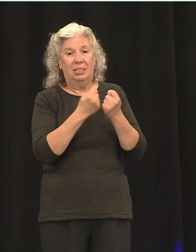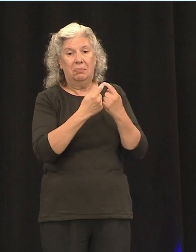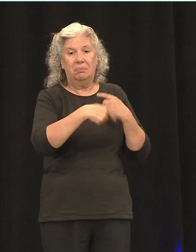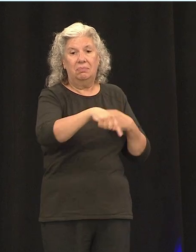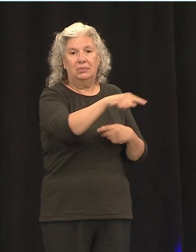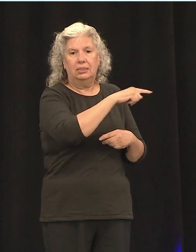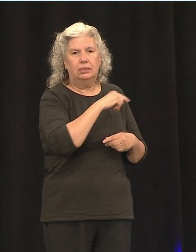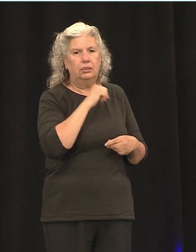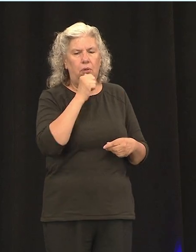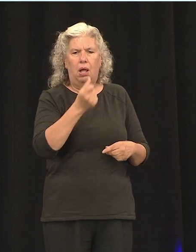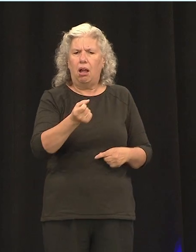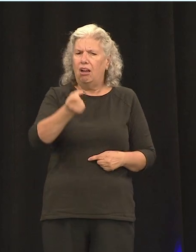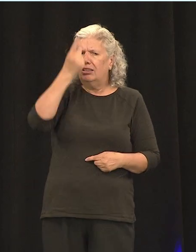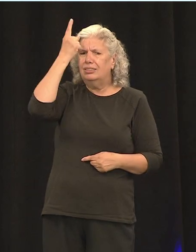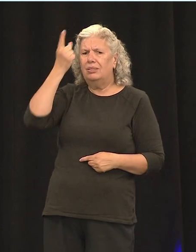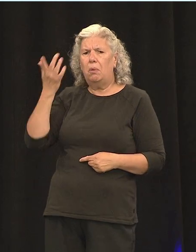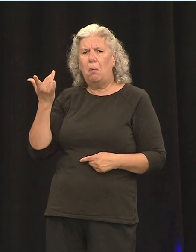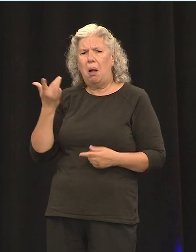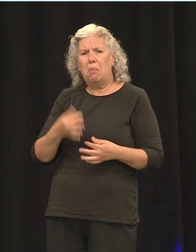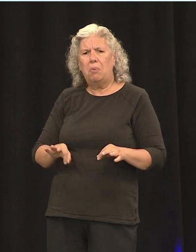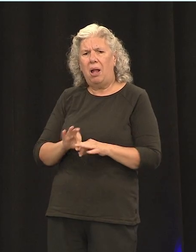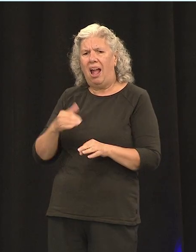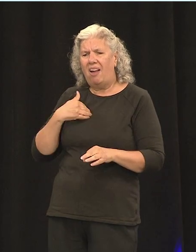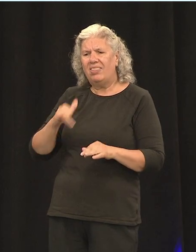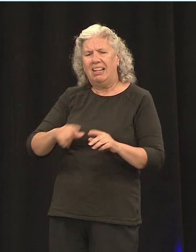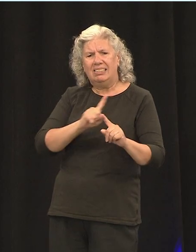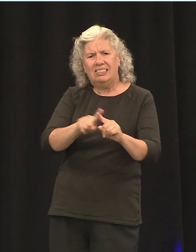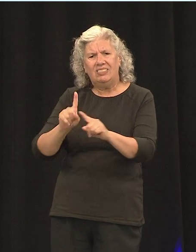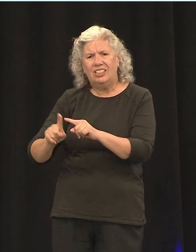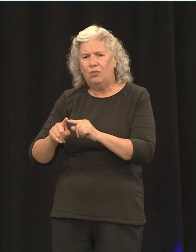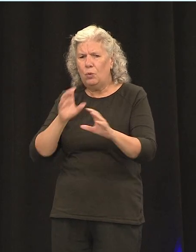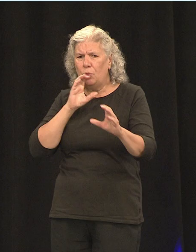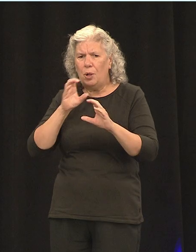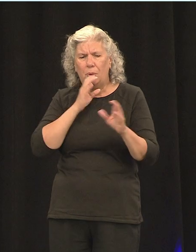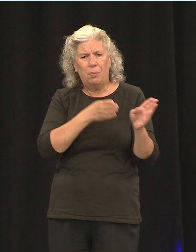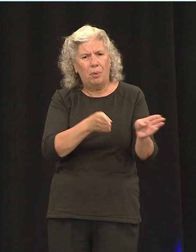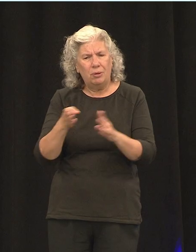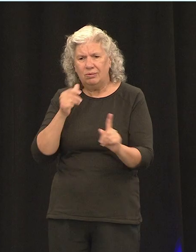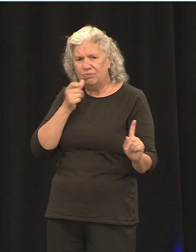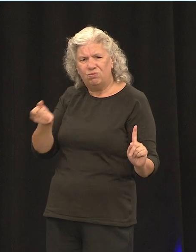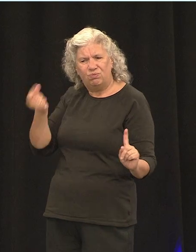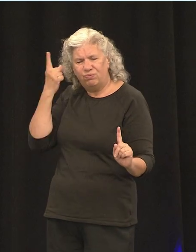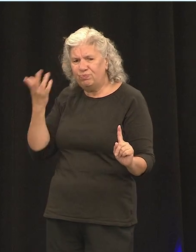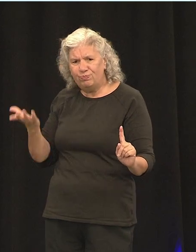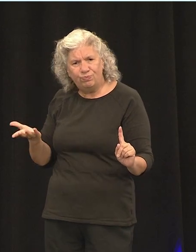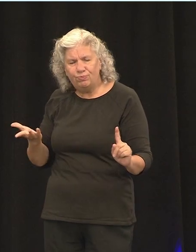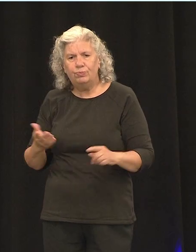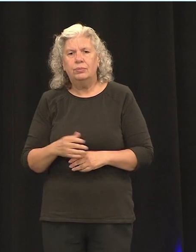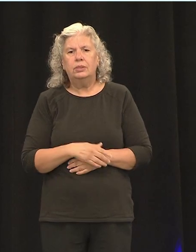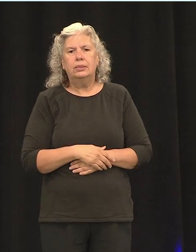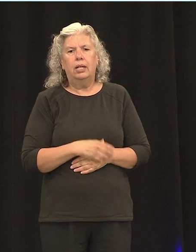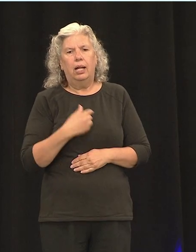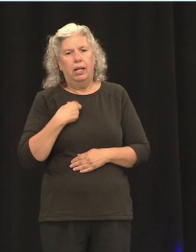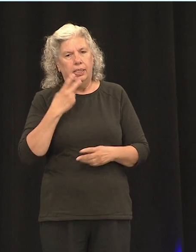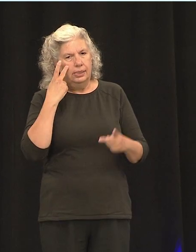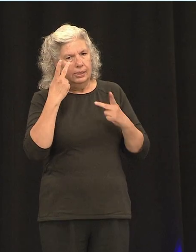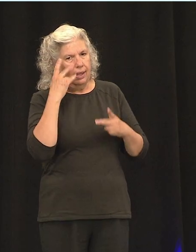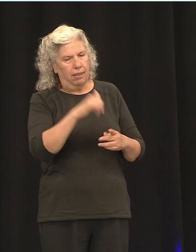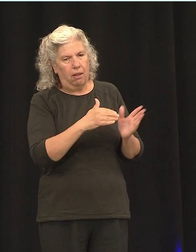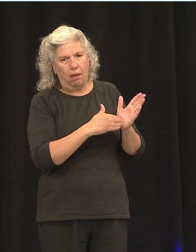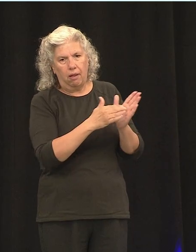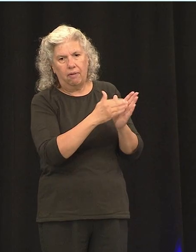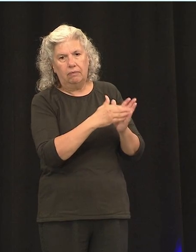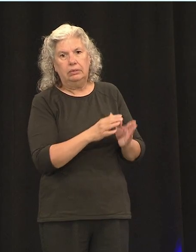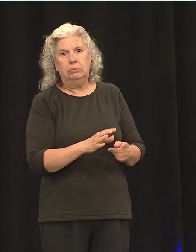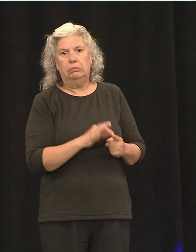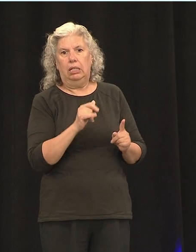communication modes. And I find that this is often the case, especially when we're trying to find a preschool for a child.